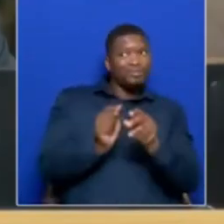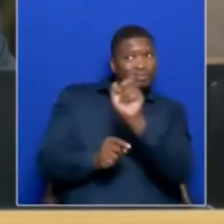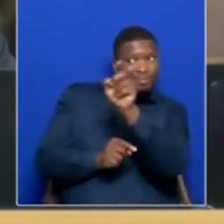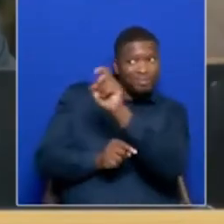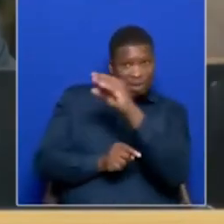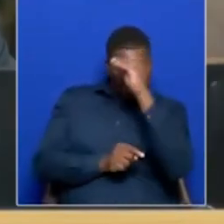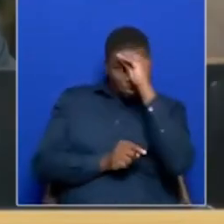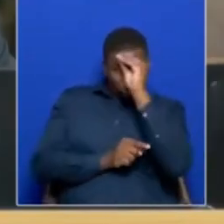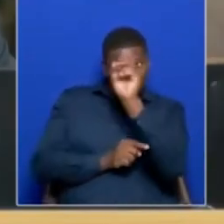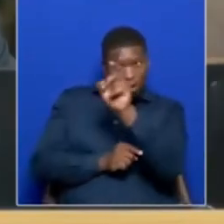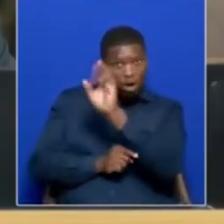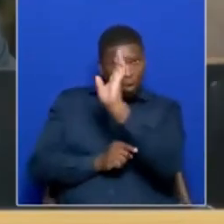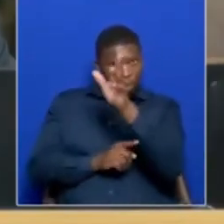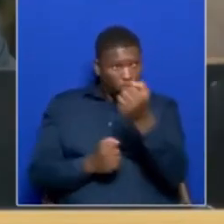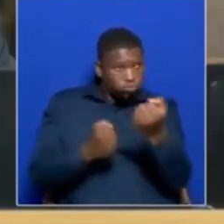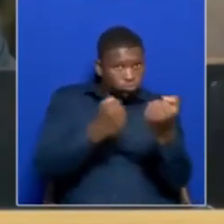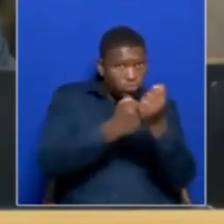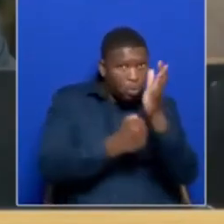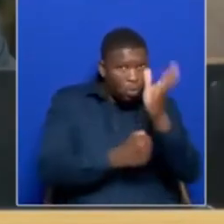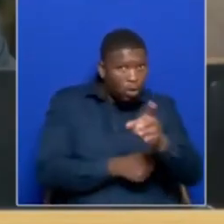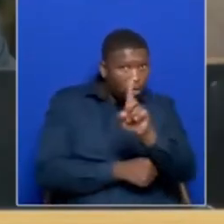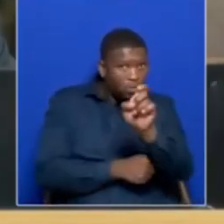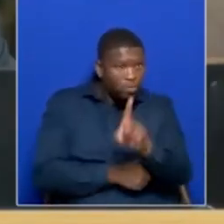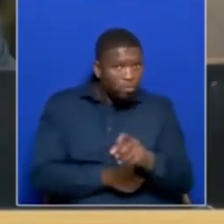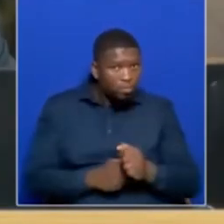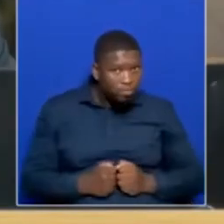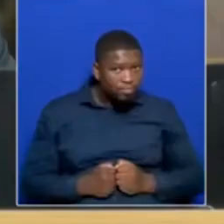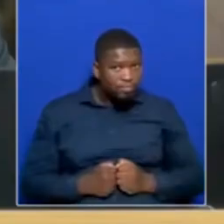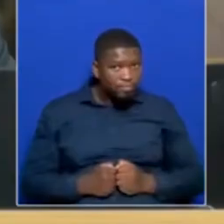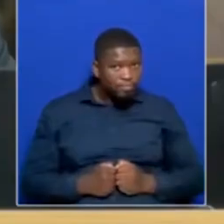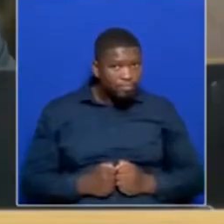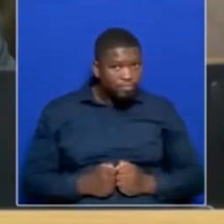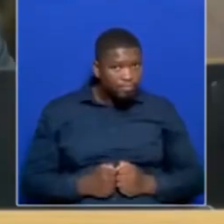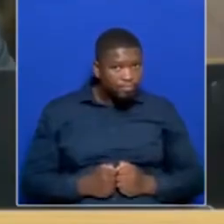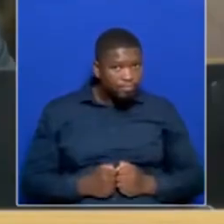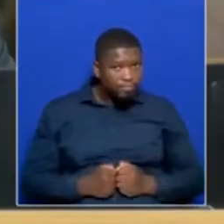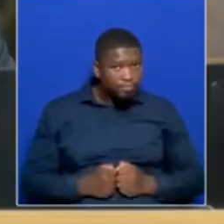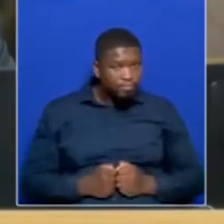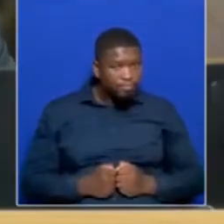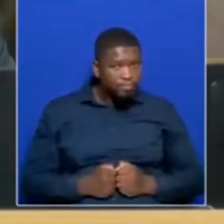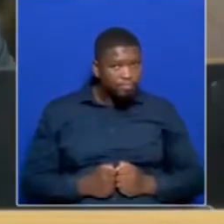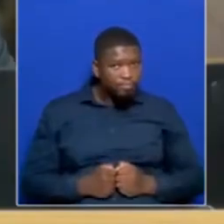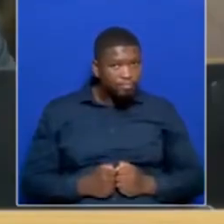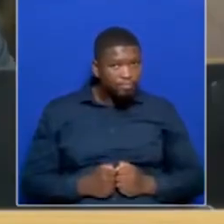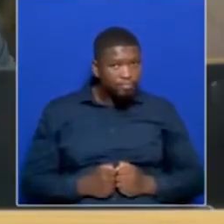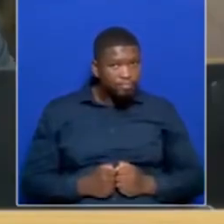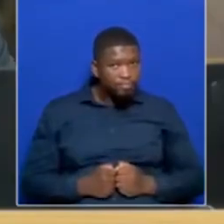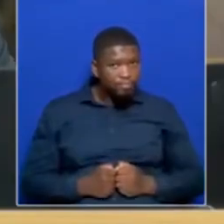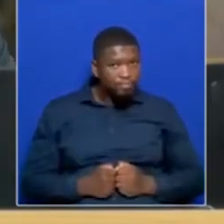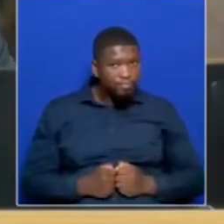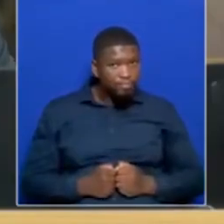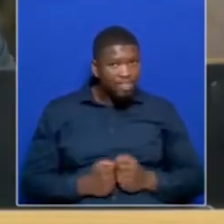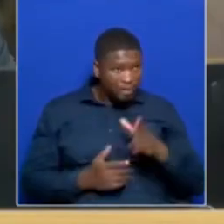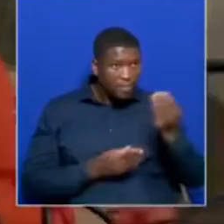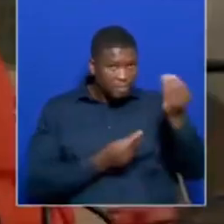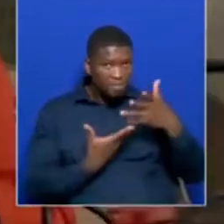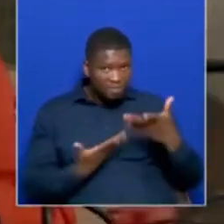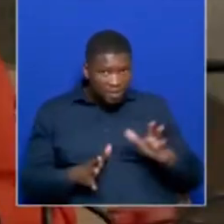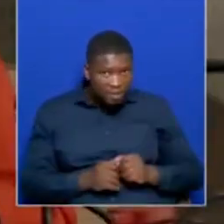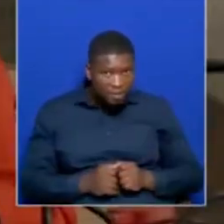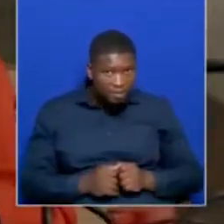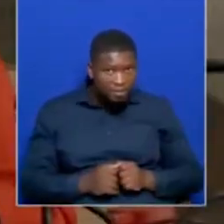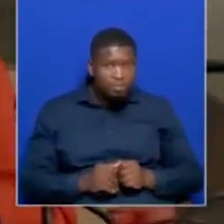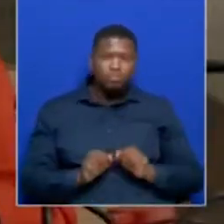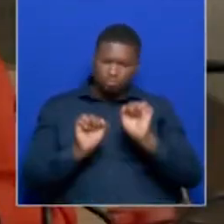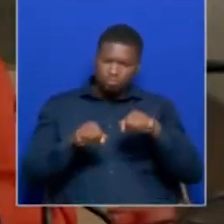going to be assisted by the people whose names you gave to the minister? It's a very simple. Yes, They gave you those names. yes,